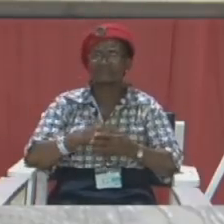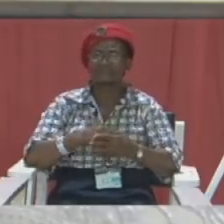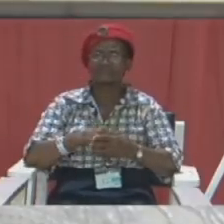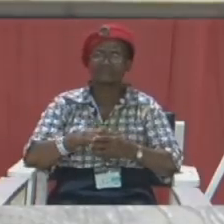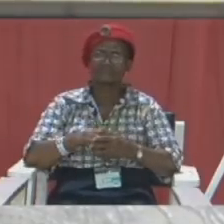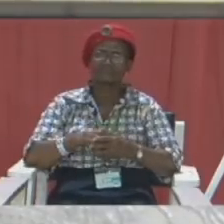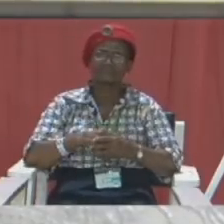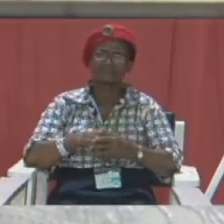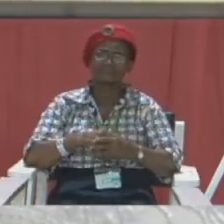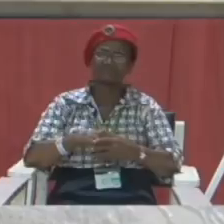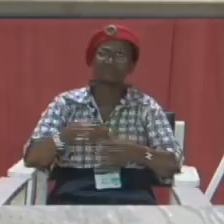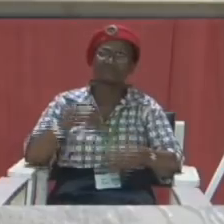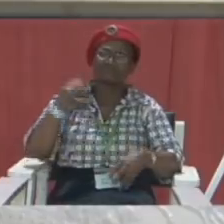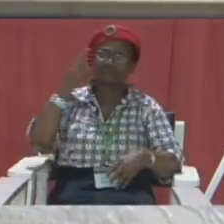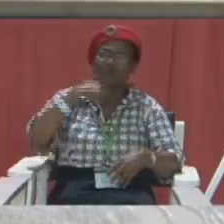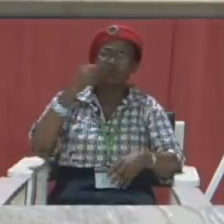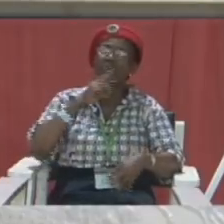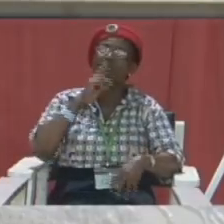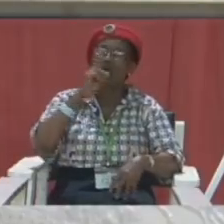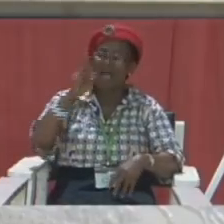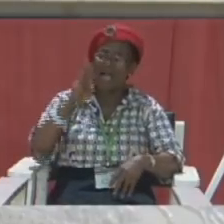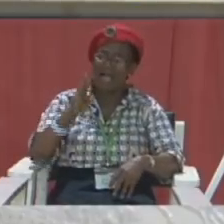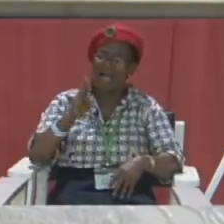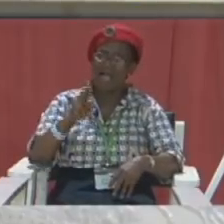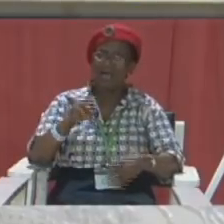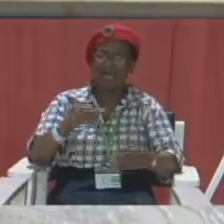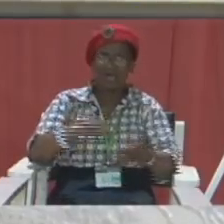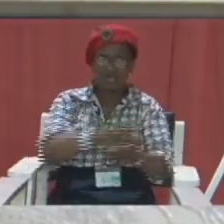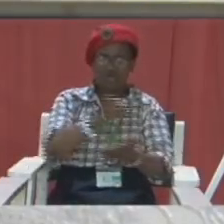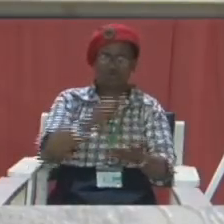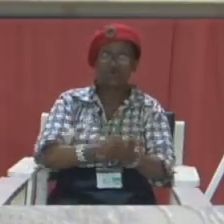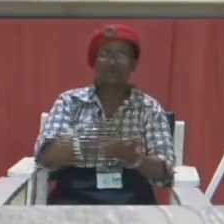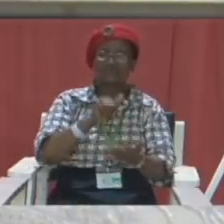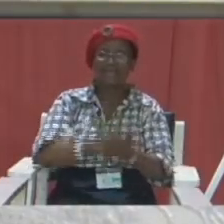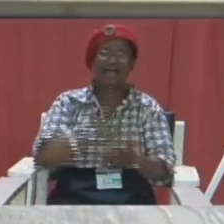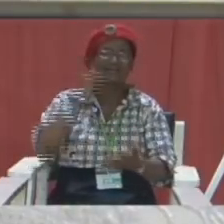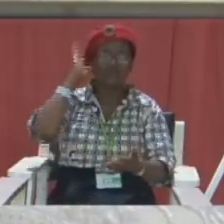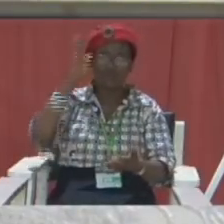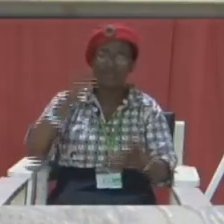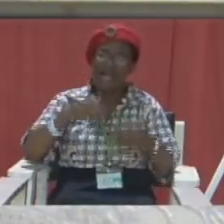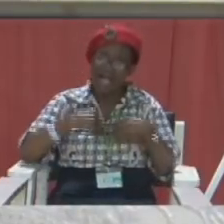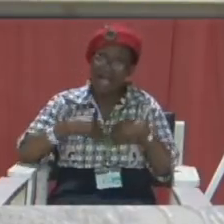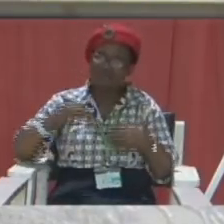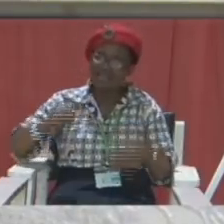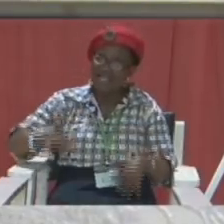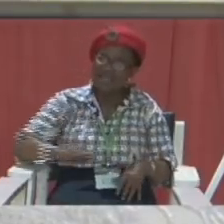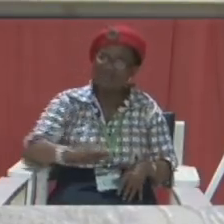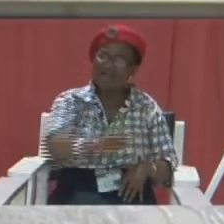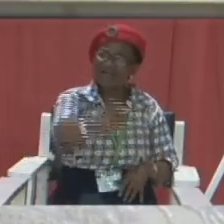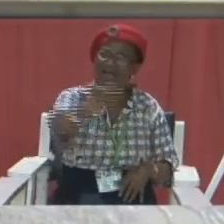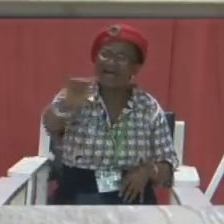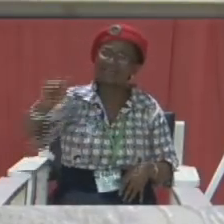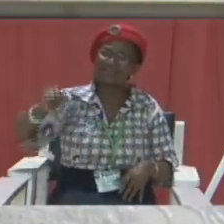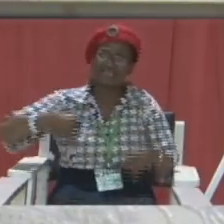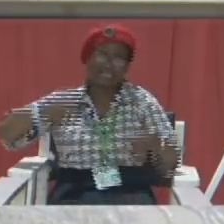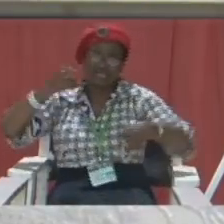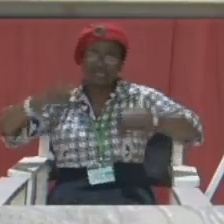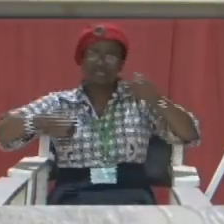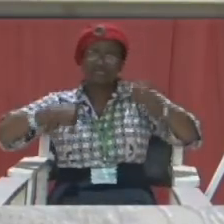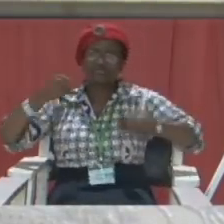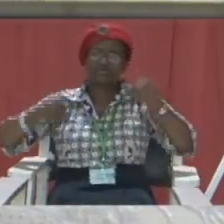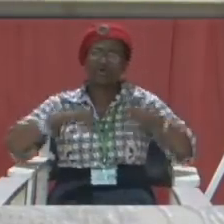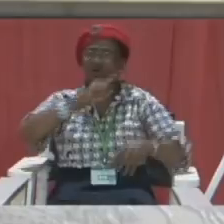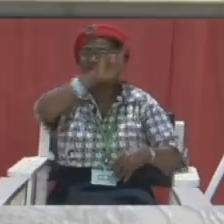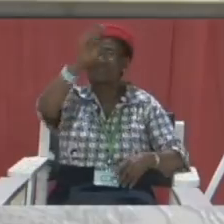Who are those who will have everlasting joy? Awon wo ni awon to ma ni ayo ainipekun yi?